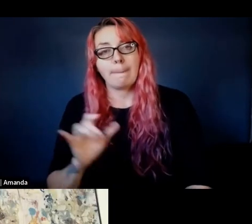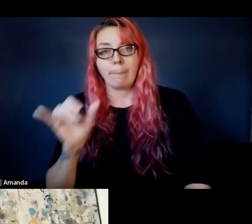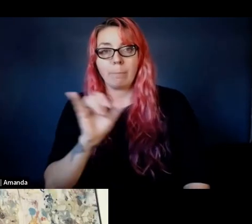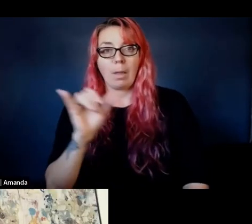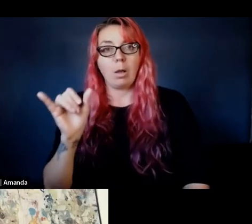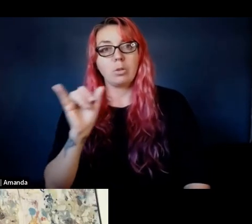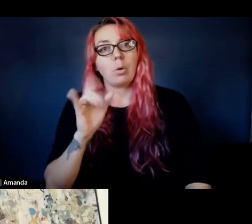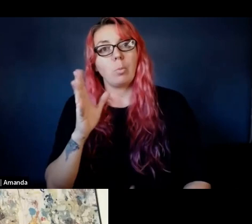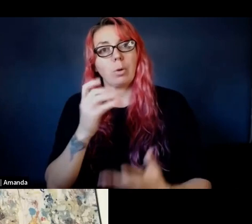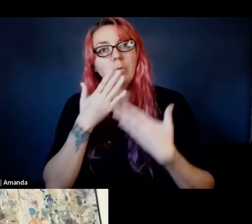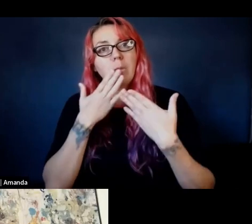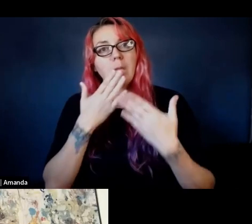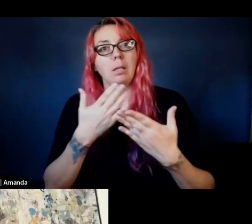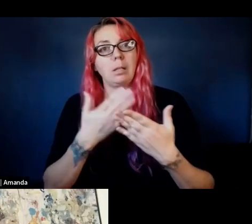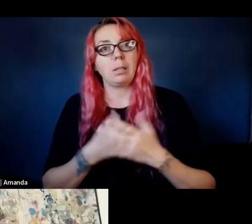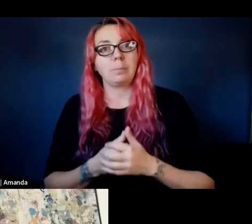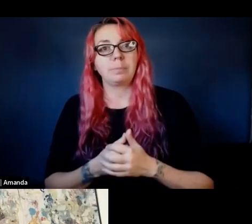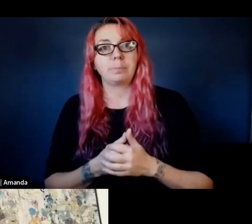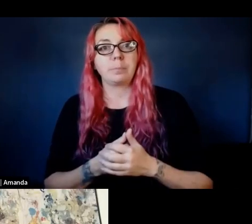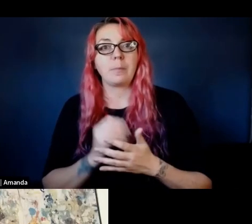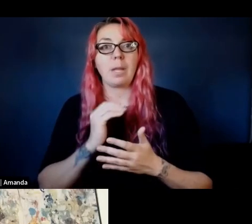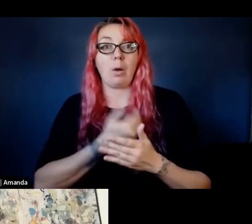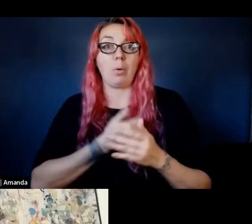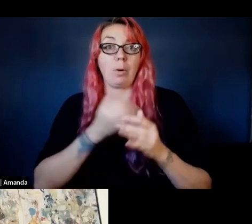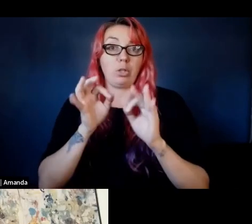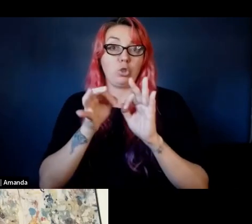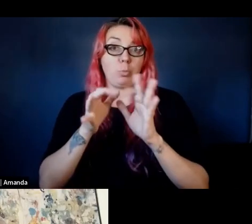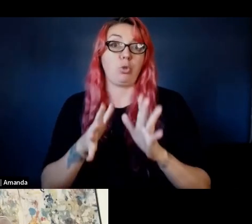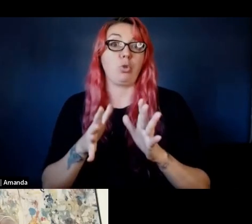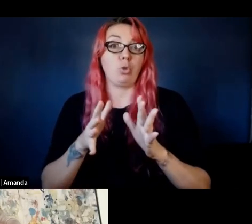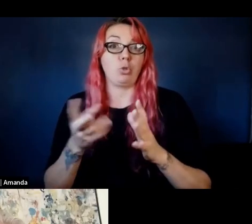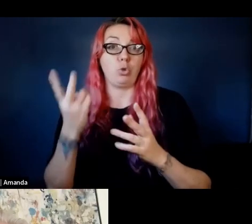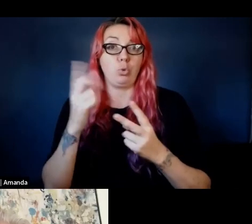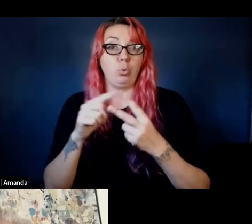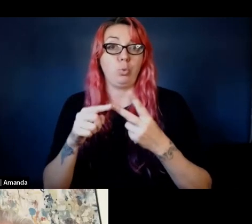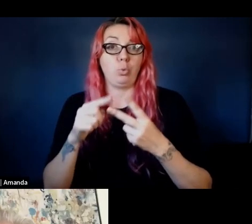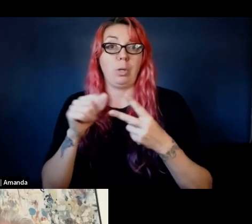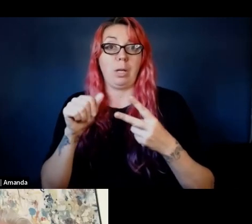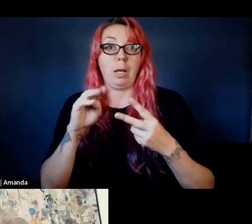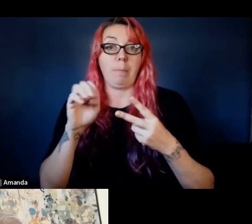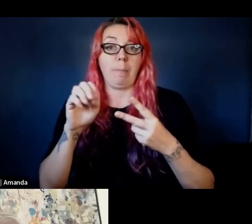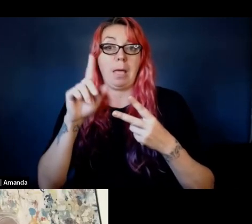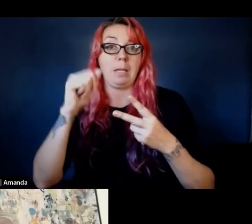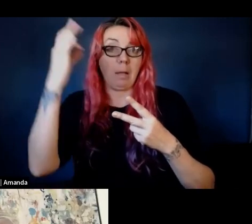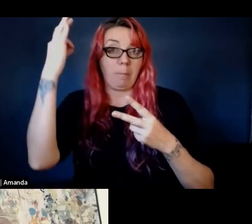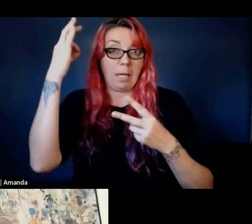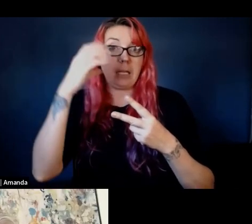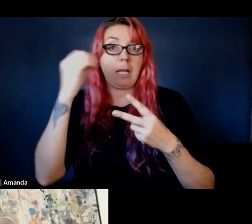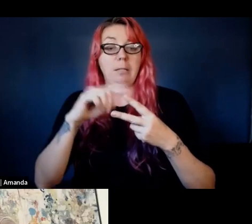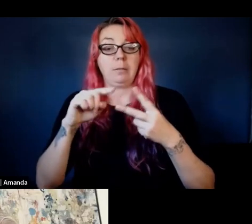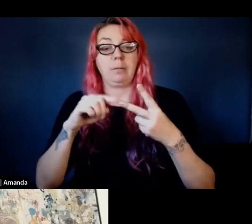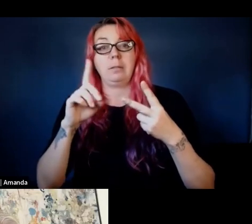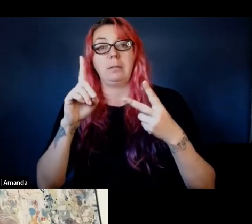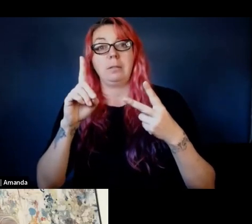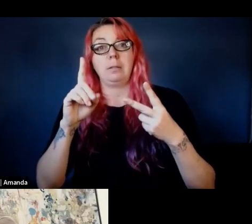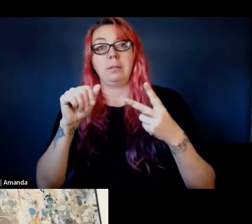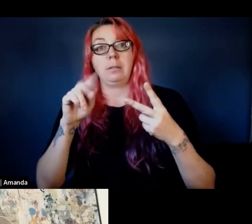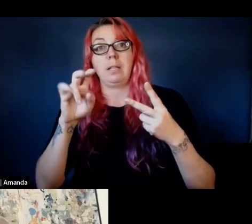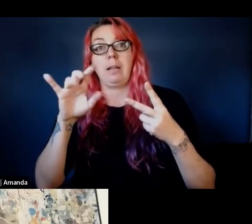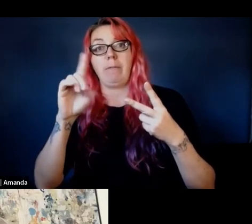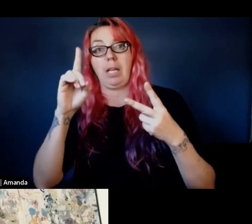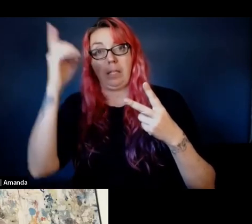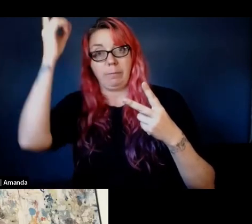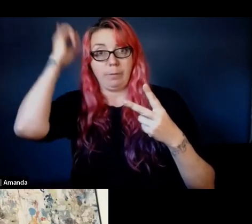our intrepid ASL interpreters, Amanda Hyde and David Kolenda. Thank you so much for your